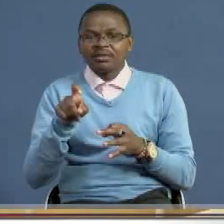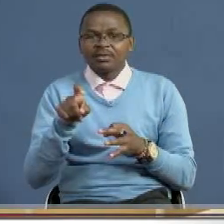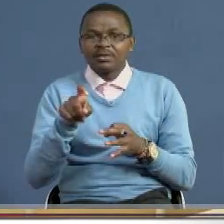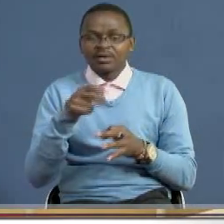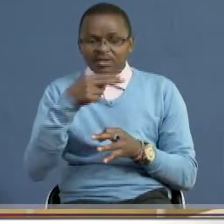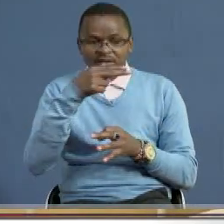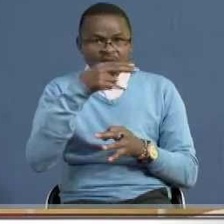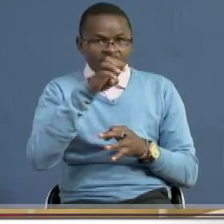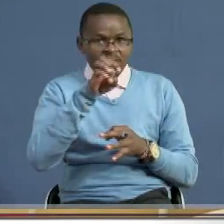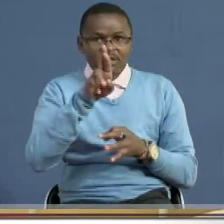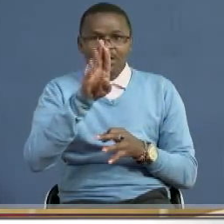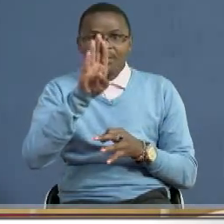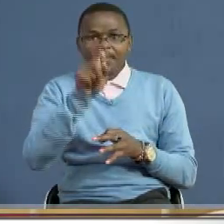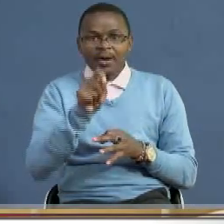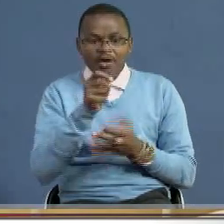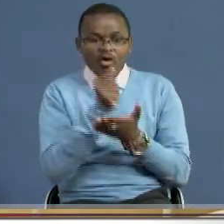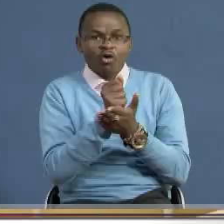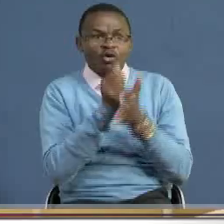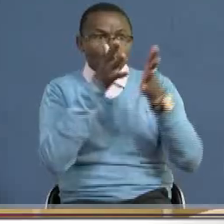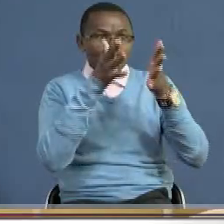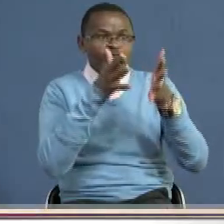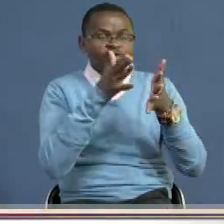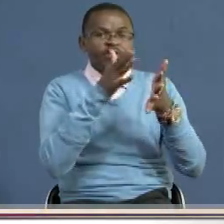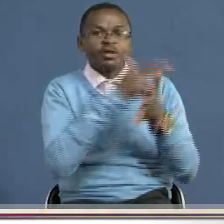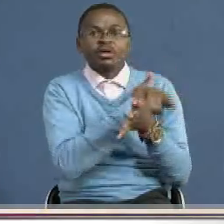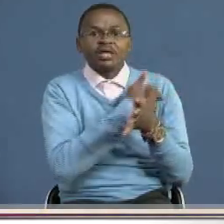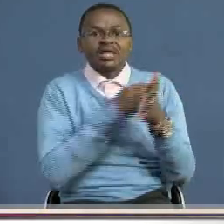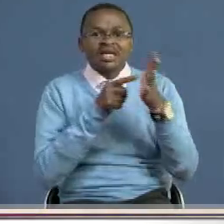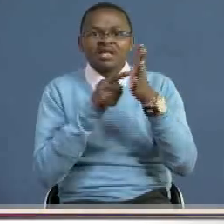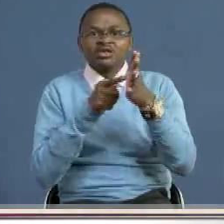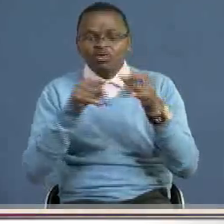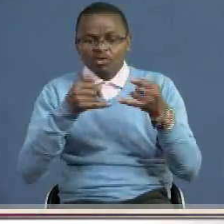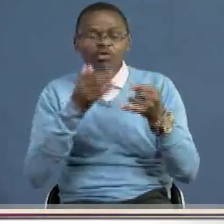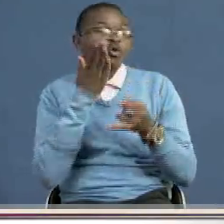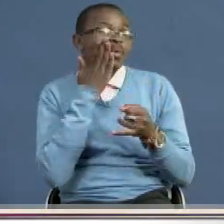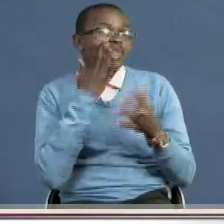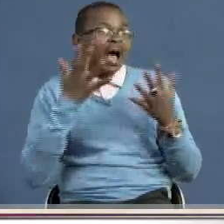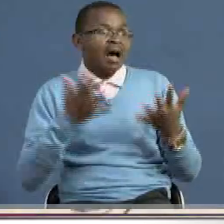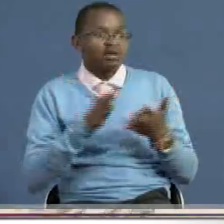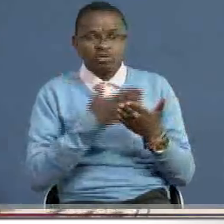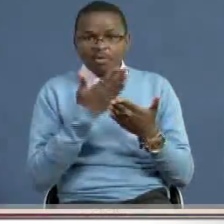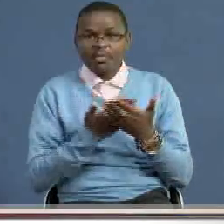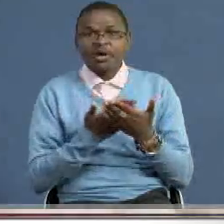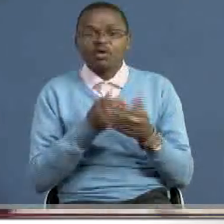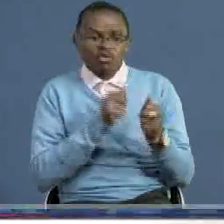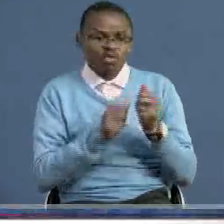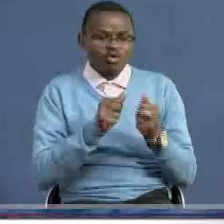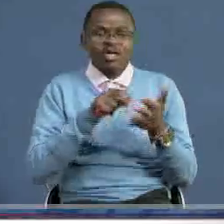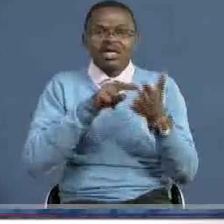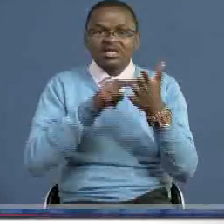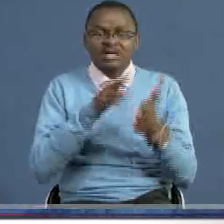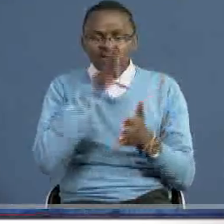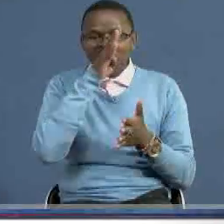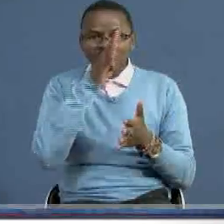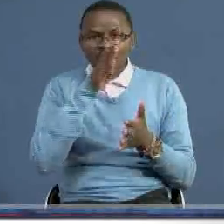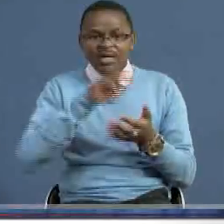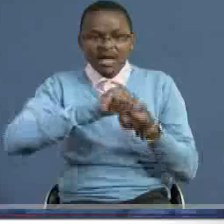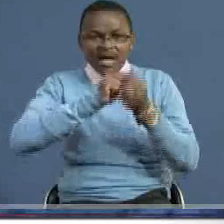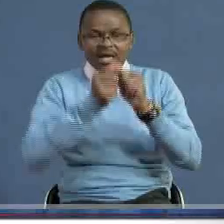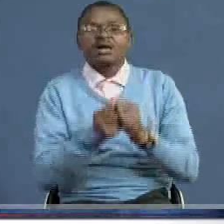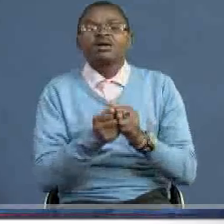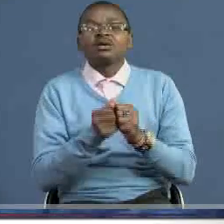Herbert Ogoti, the nursing officer in charge of this dispensary, shows a new mother how to apply this gel, which has turned out to be a game